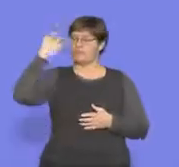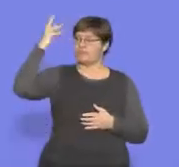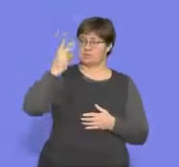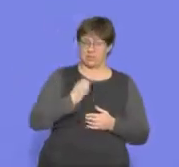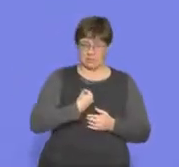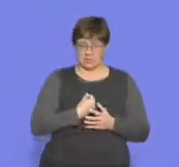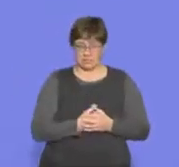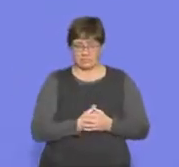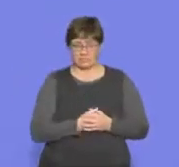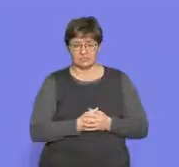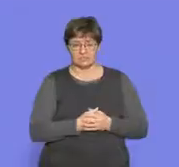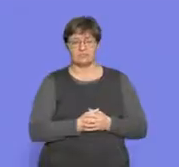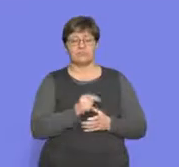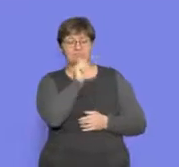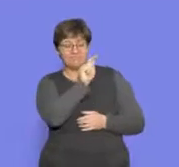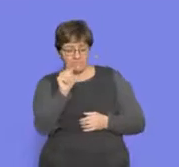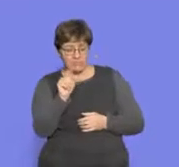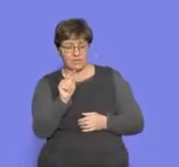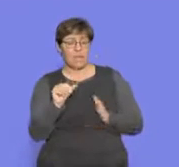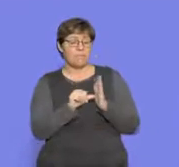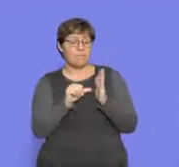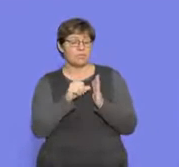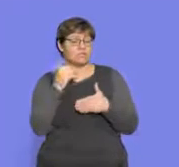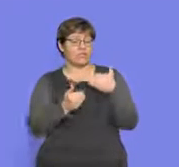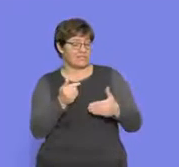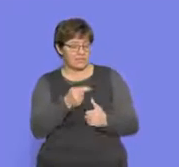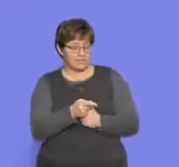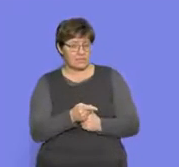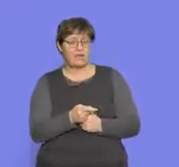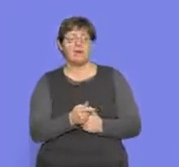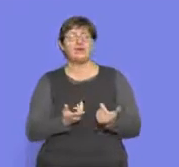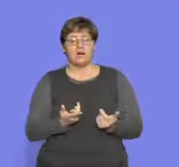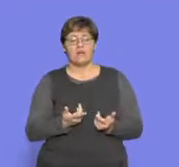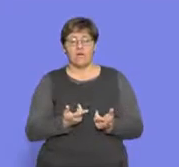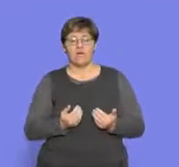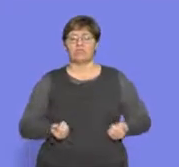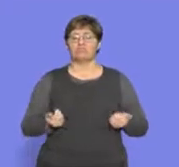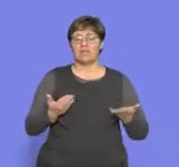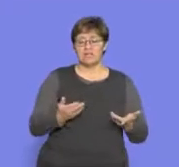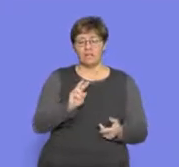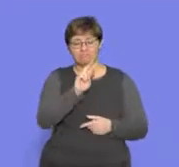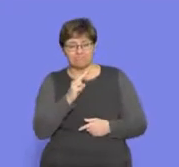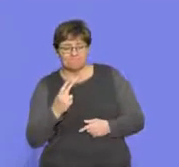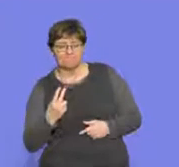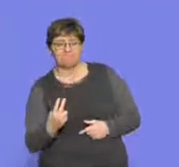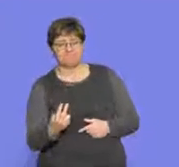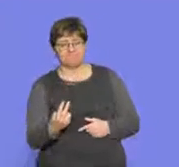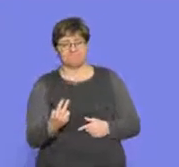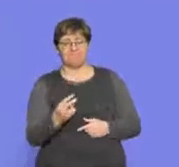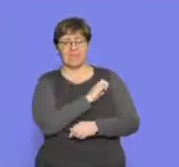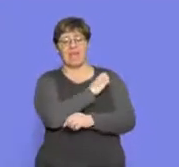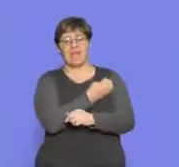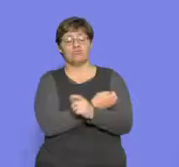and photosynthesis. We know that those essential processes are crucial to sustaining the production or the conversion